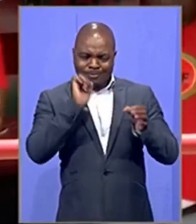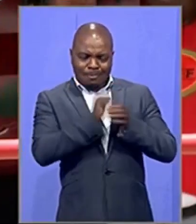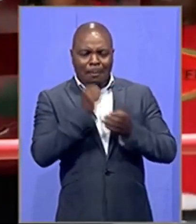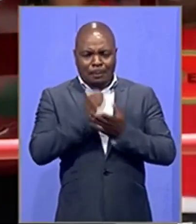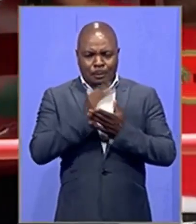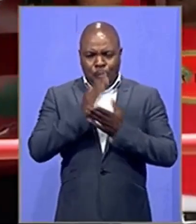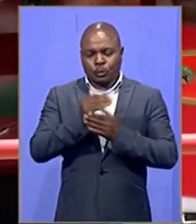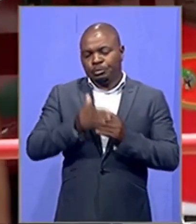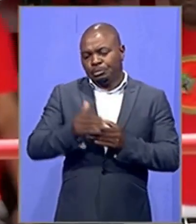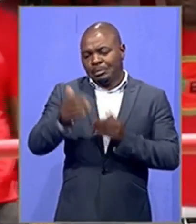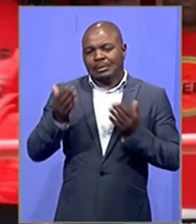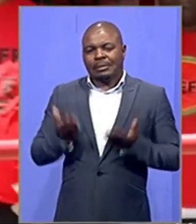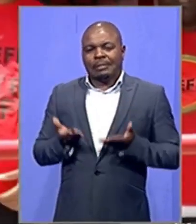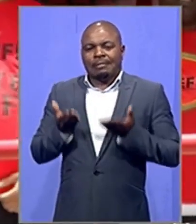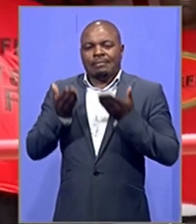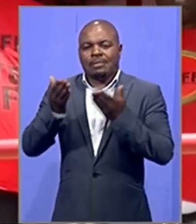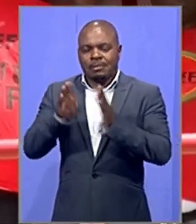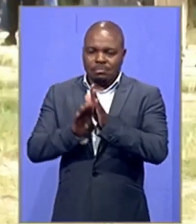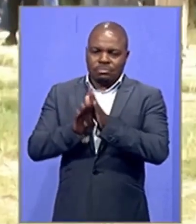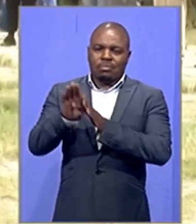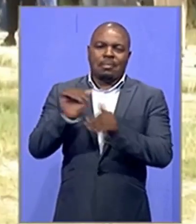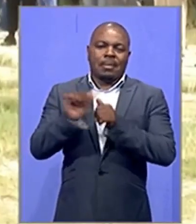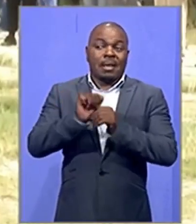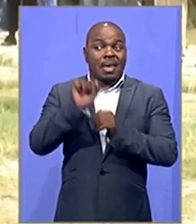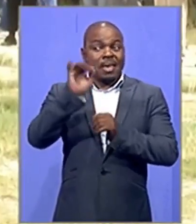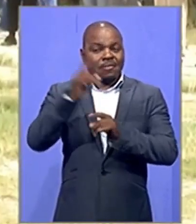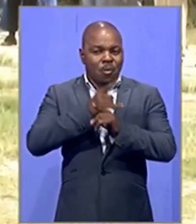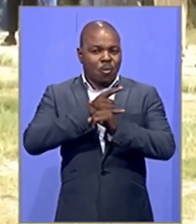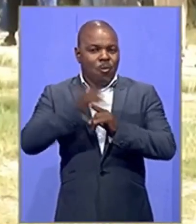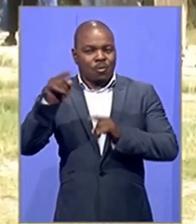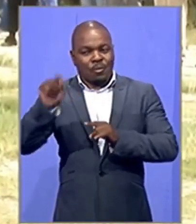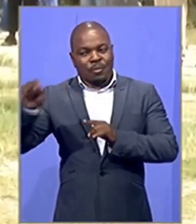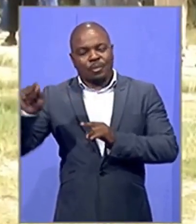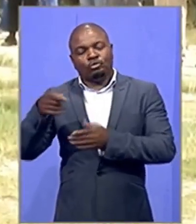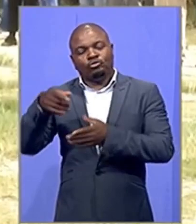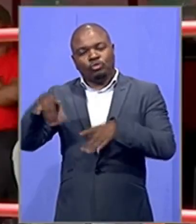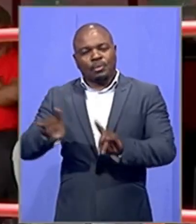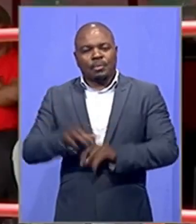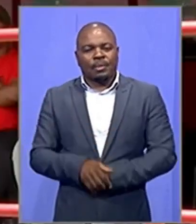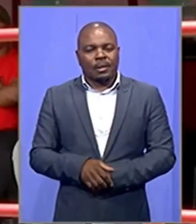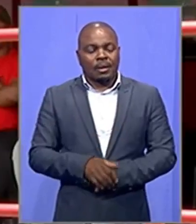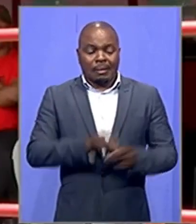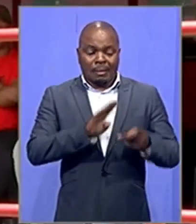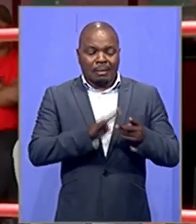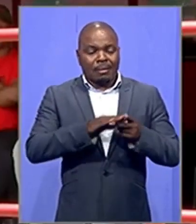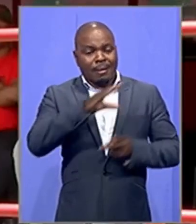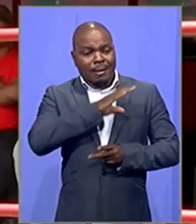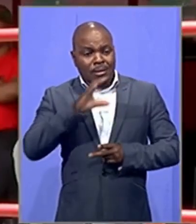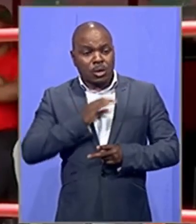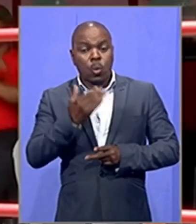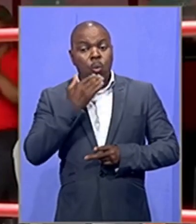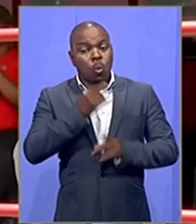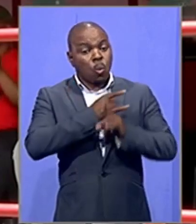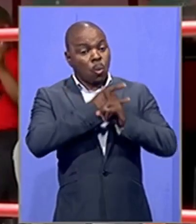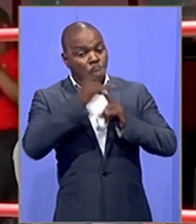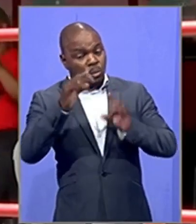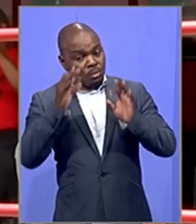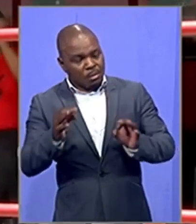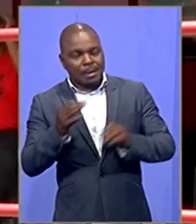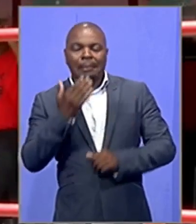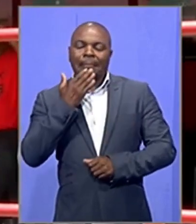kaonafatša kabo ya ditirelo ge o ka thopa ditulo tše mmalwa. Ka go le lengwe Malema o ipileditše go makhanselara ao a tla go kgethwa